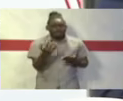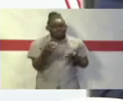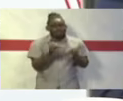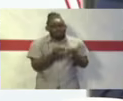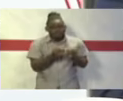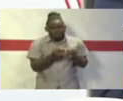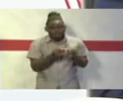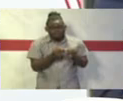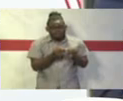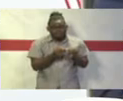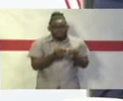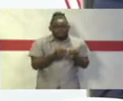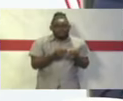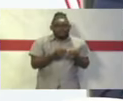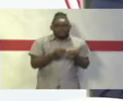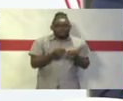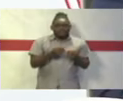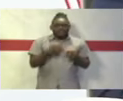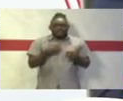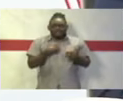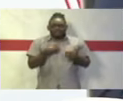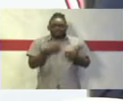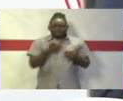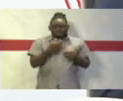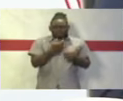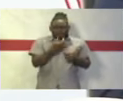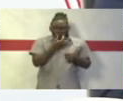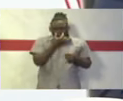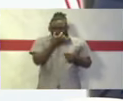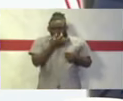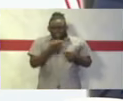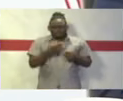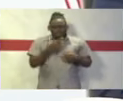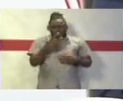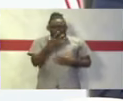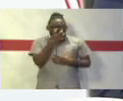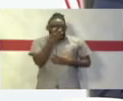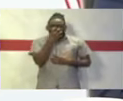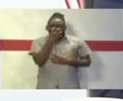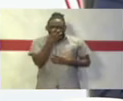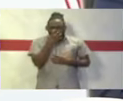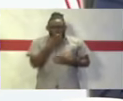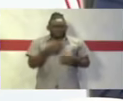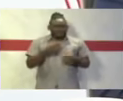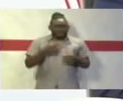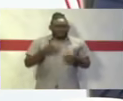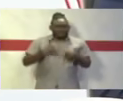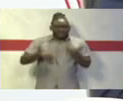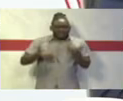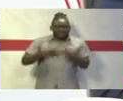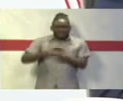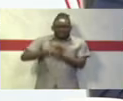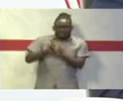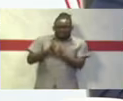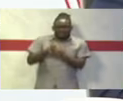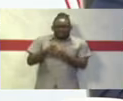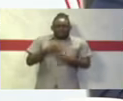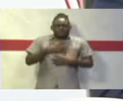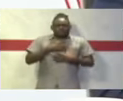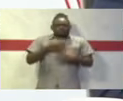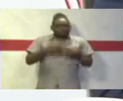to be very effective. We have at least 40 additional ones in use